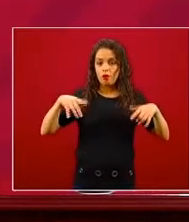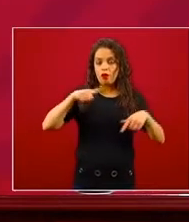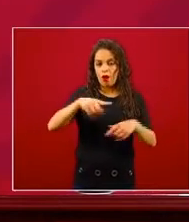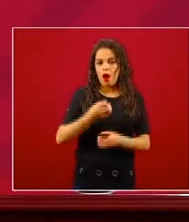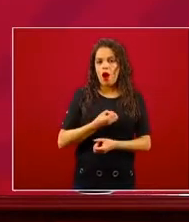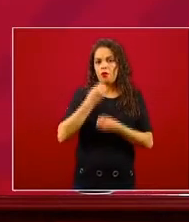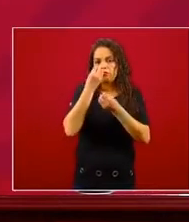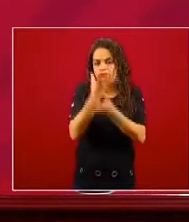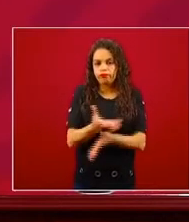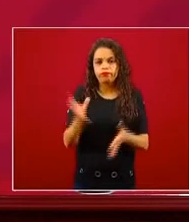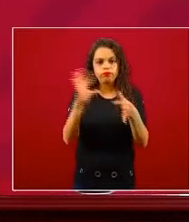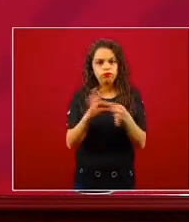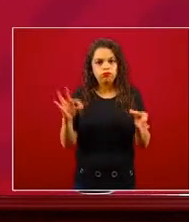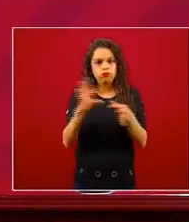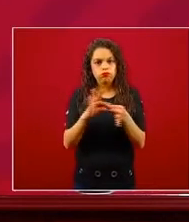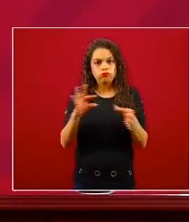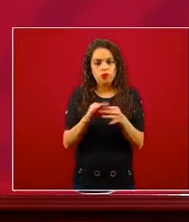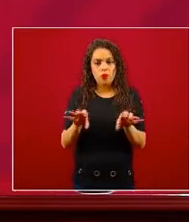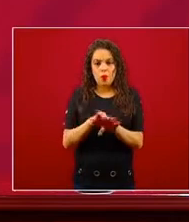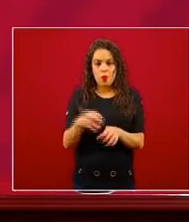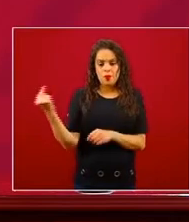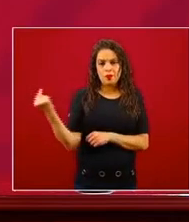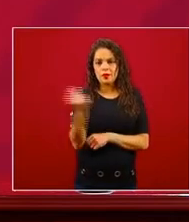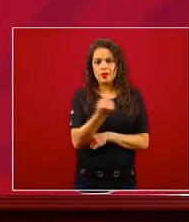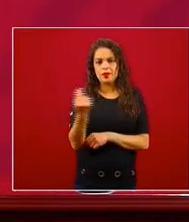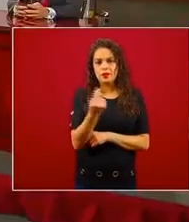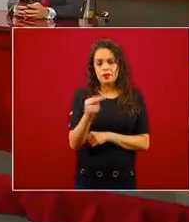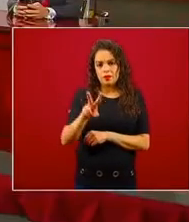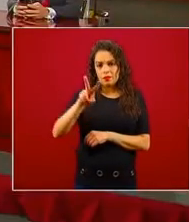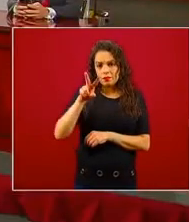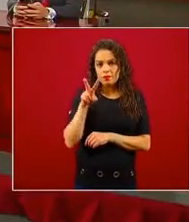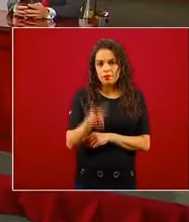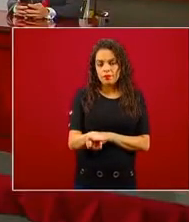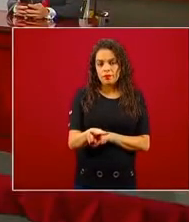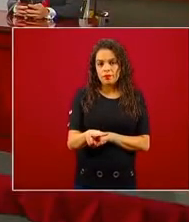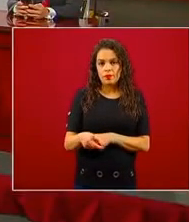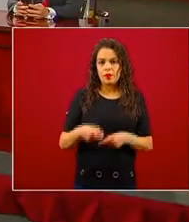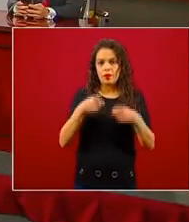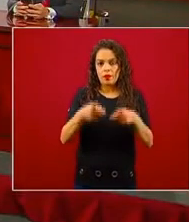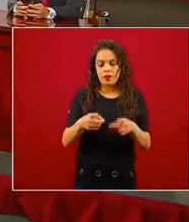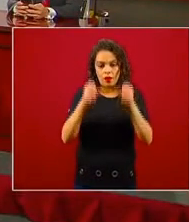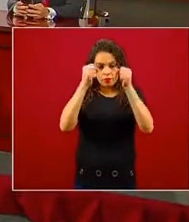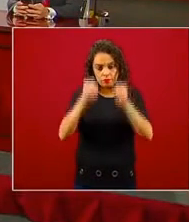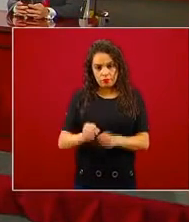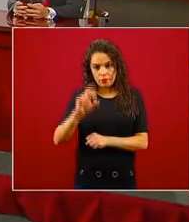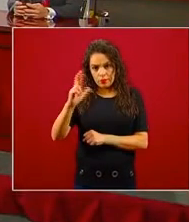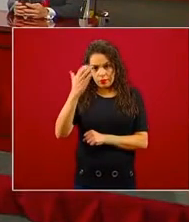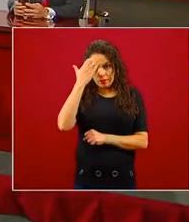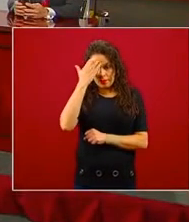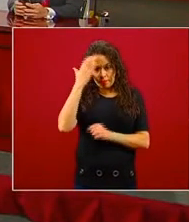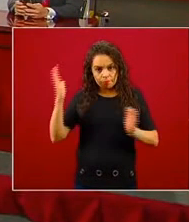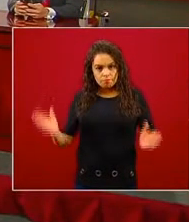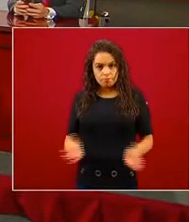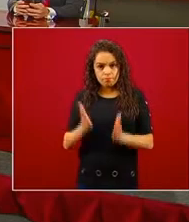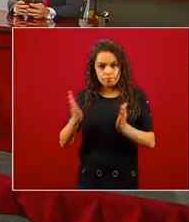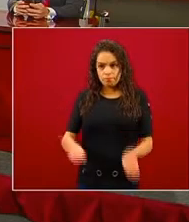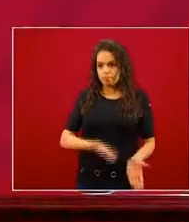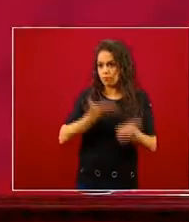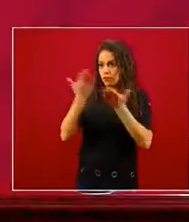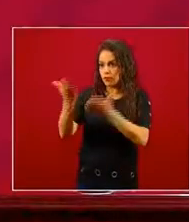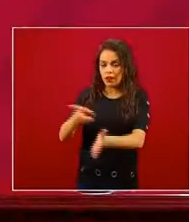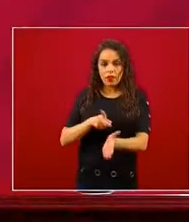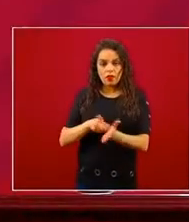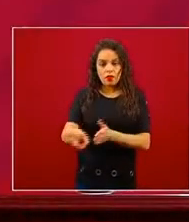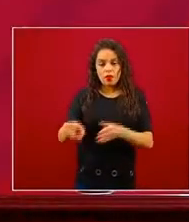in a number of estas posturas y la forums necesidad de that garantizar put recursos forward these promover proposals and work